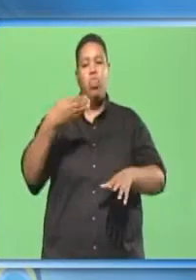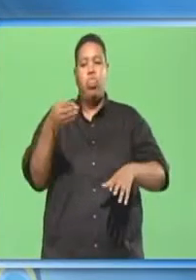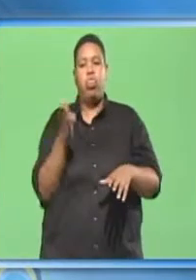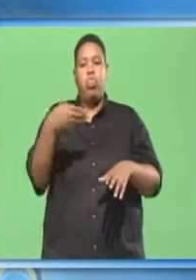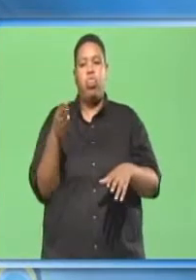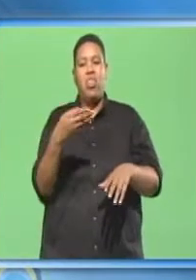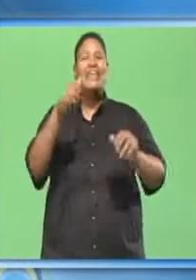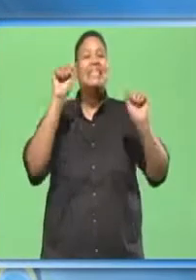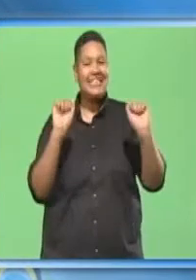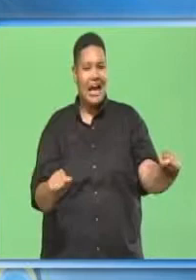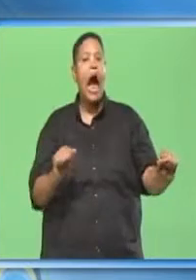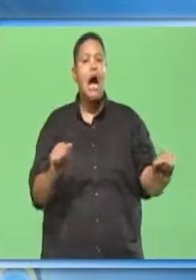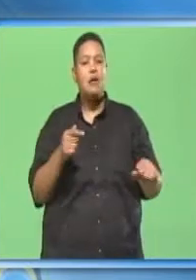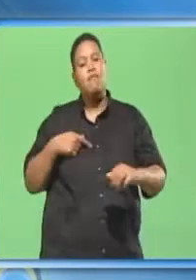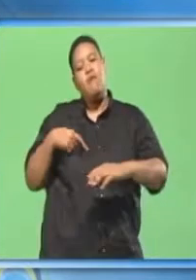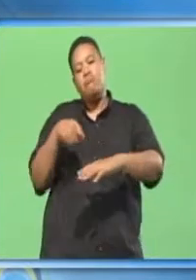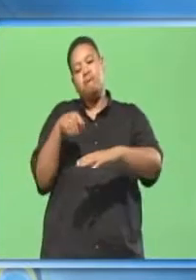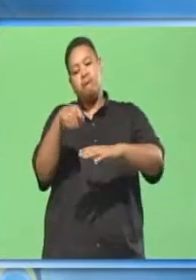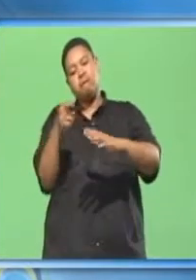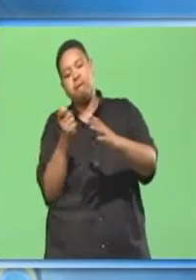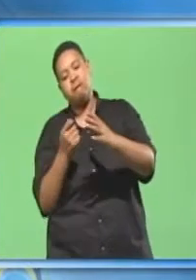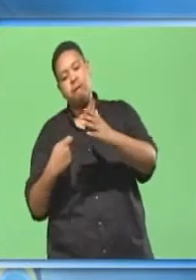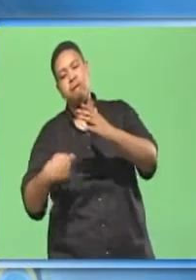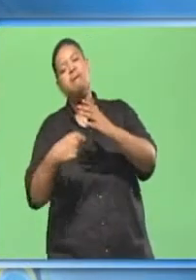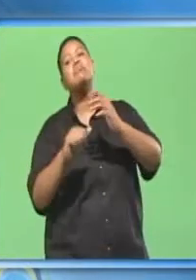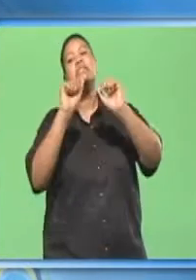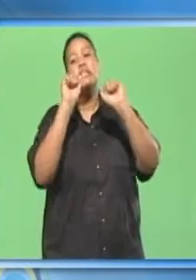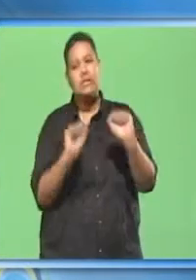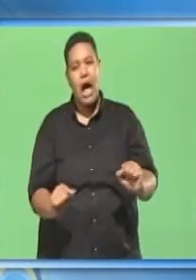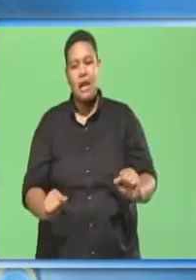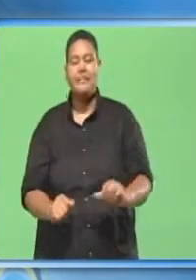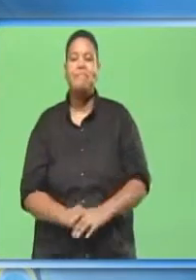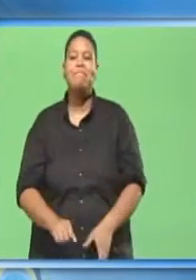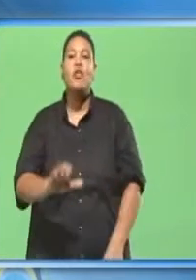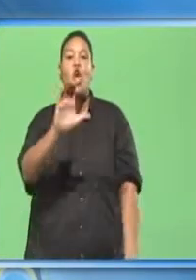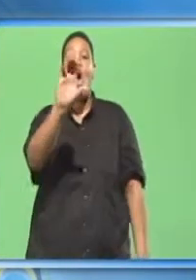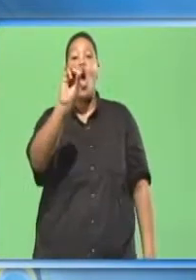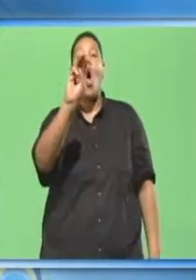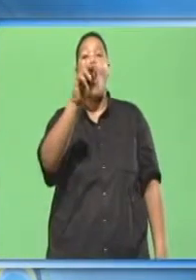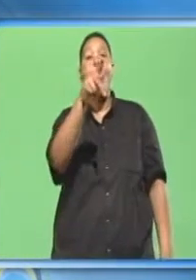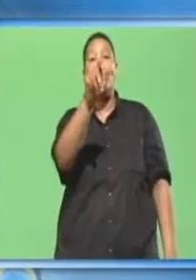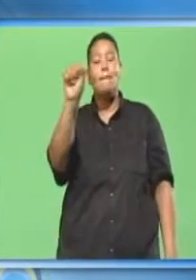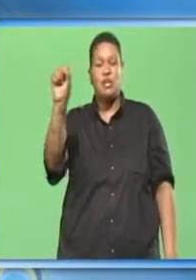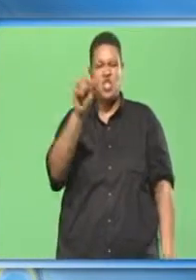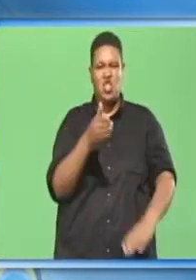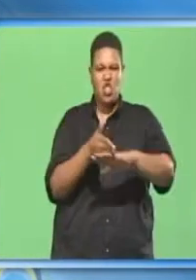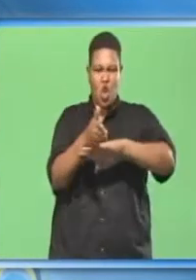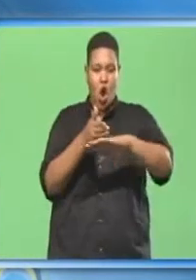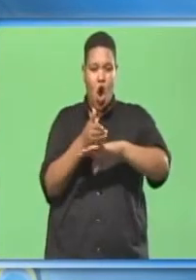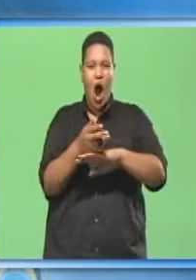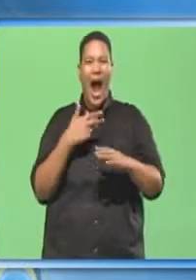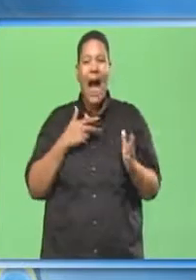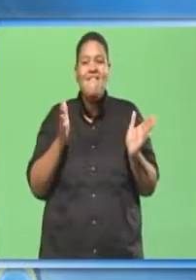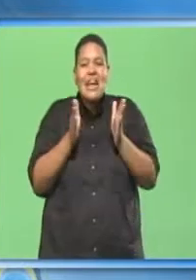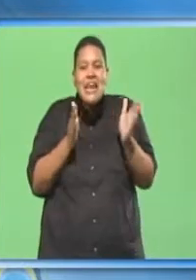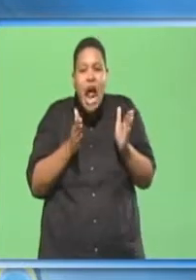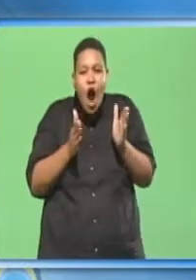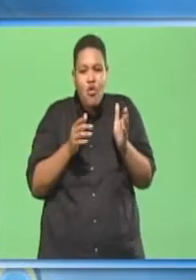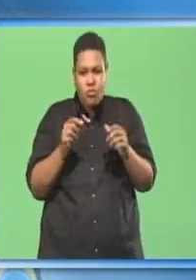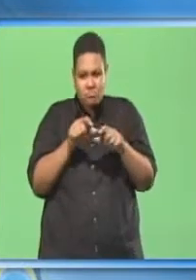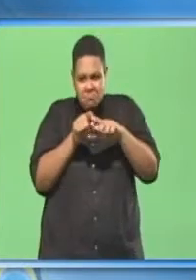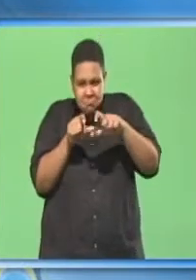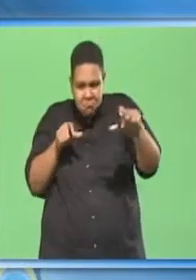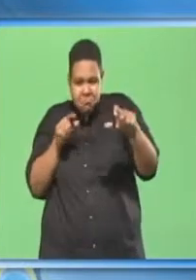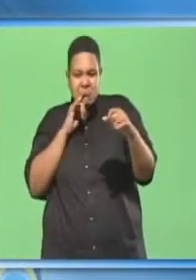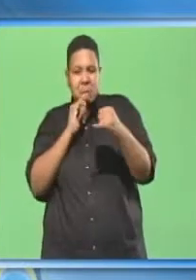blade to assume convenient positions. Compass saw. The The compass saw has a narrow tapered blade with